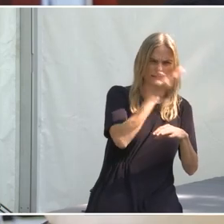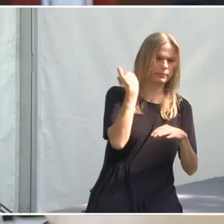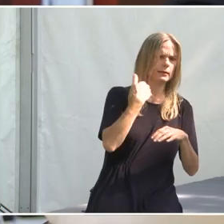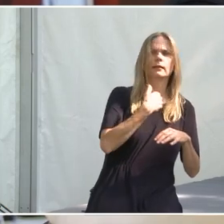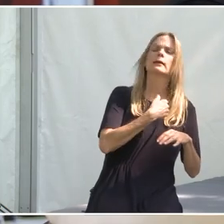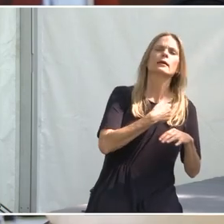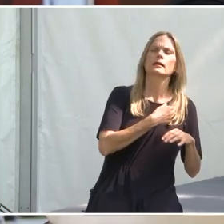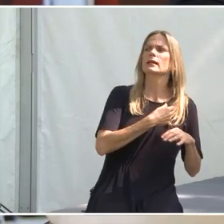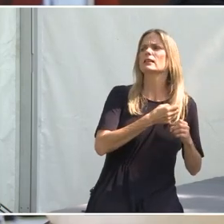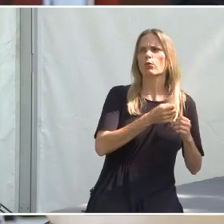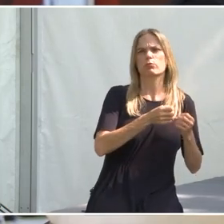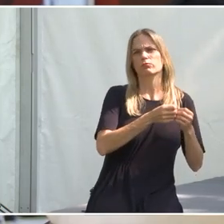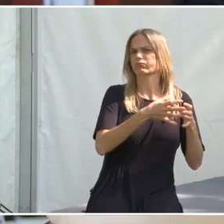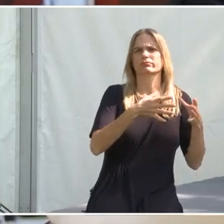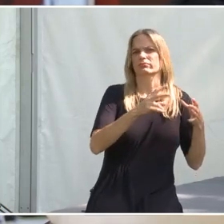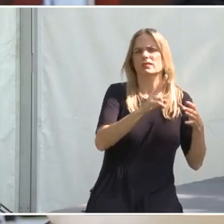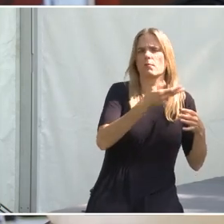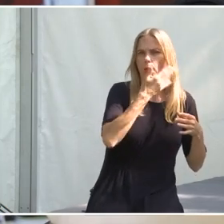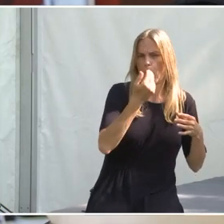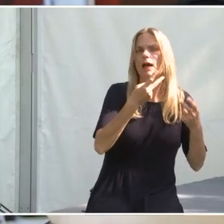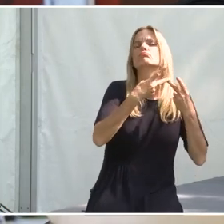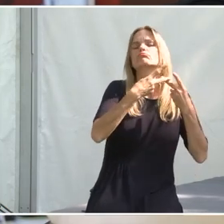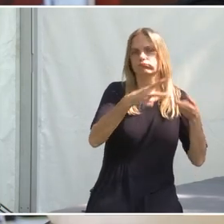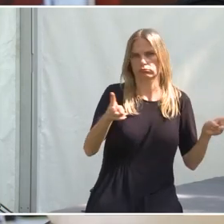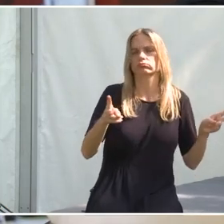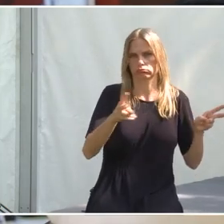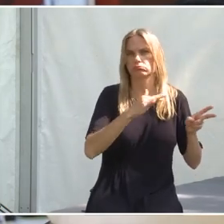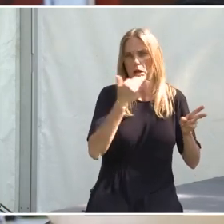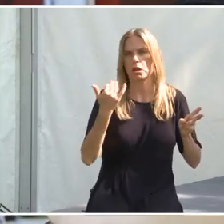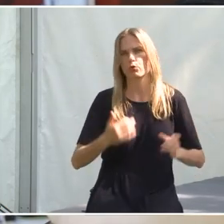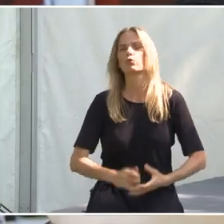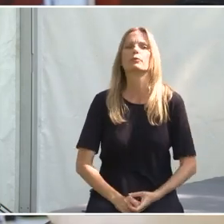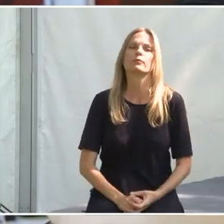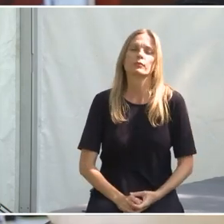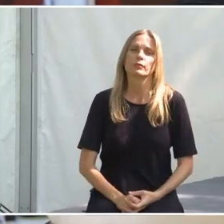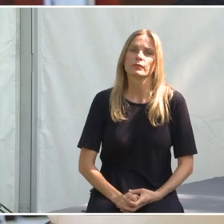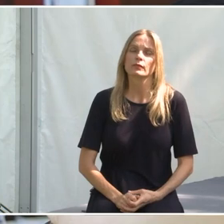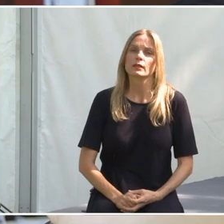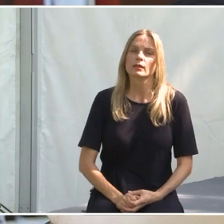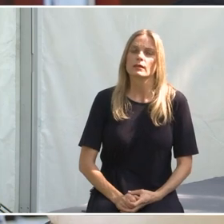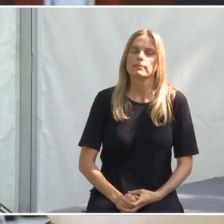situation in Estonia is not very much different. And what's regarding